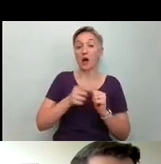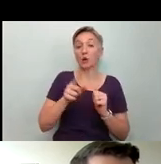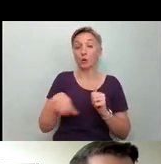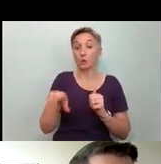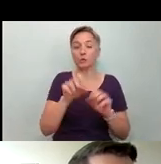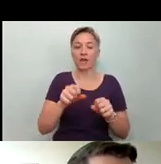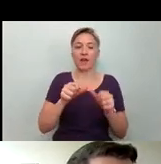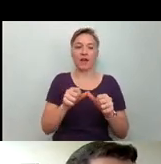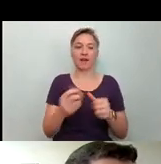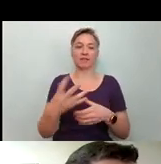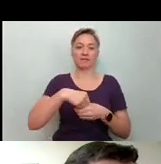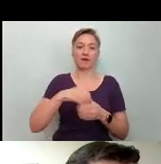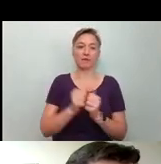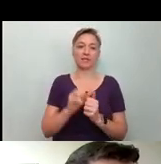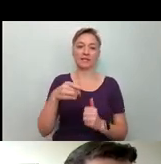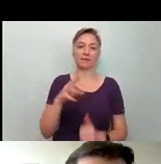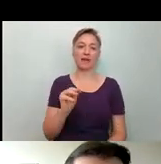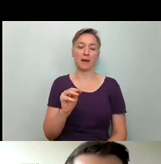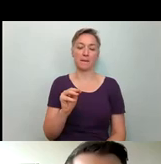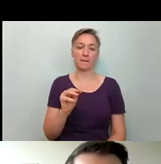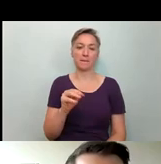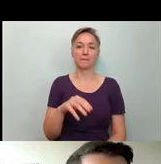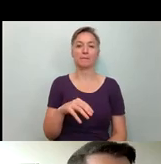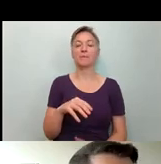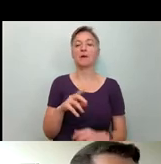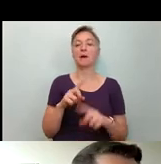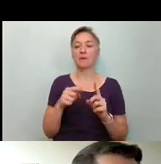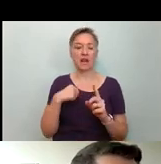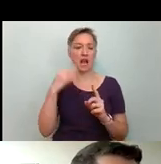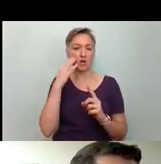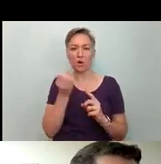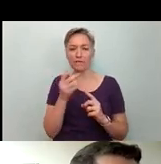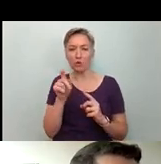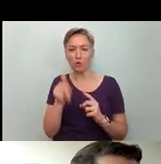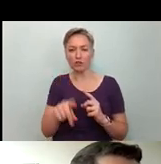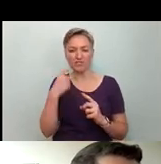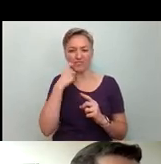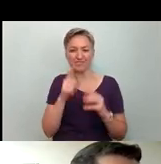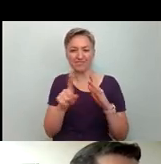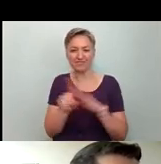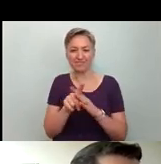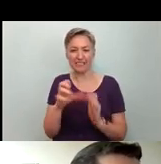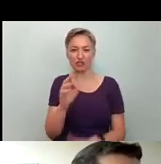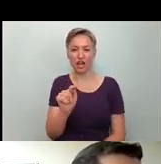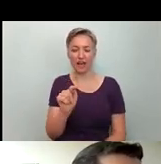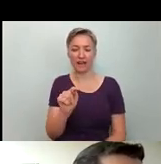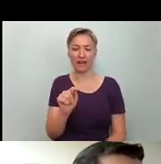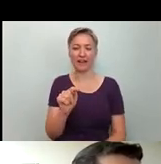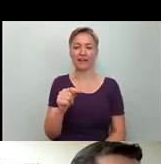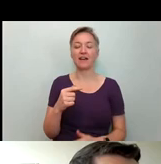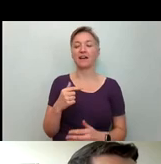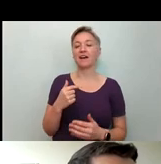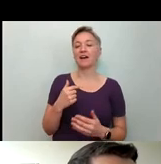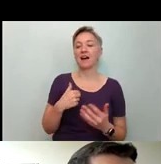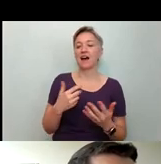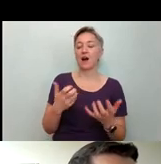CPM project, but there are just a couple of questions that have come in through the chat that I really want to make sure that people